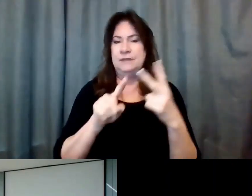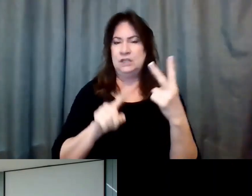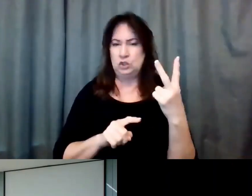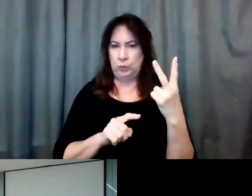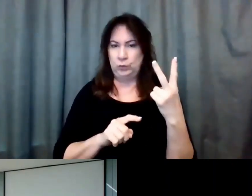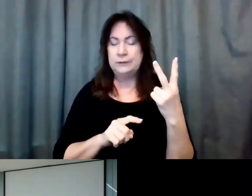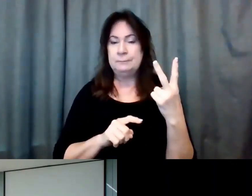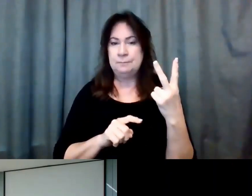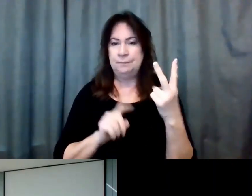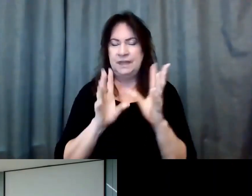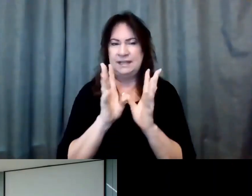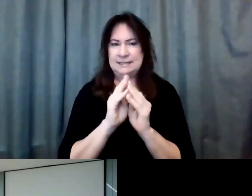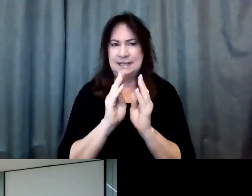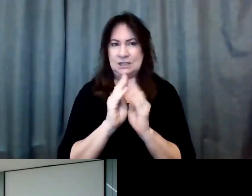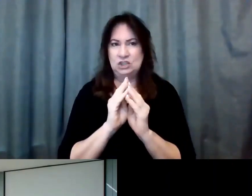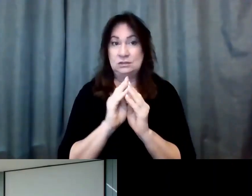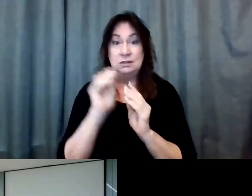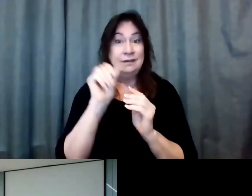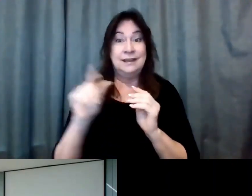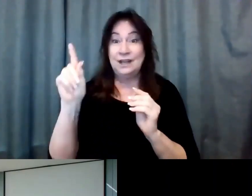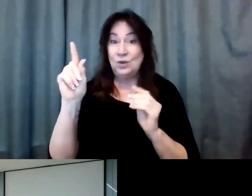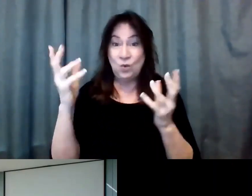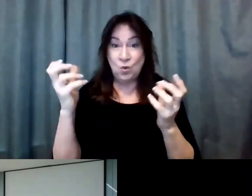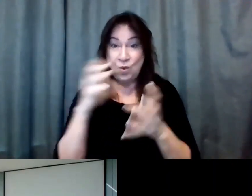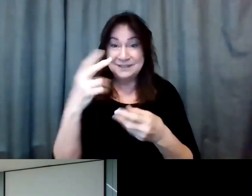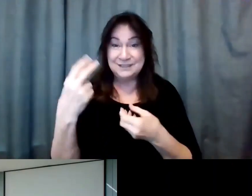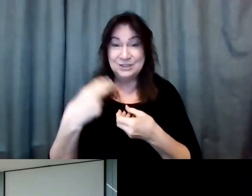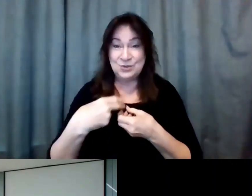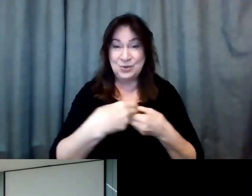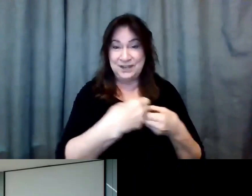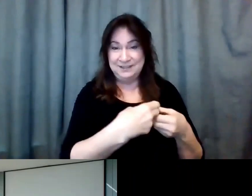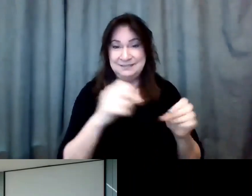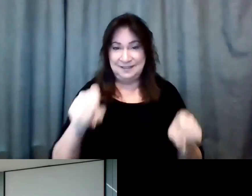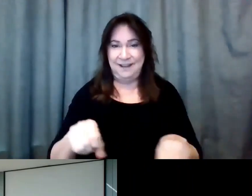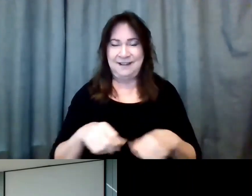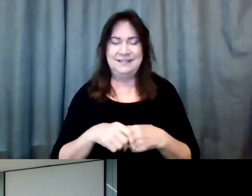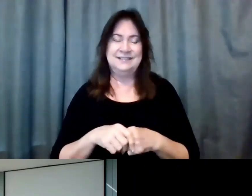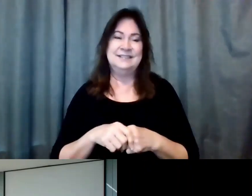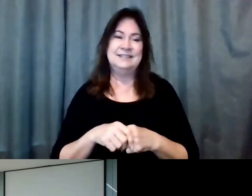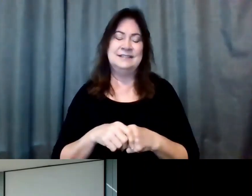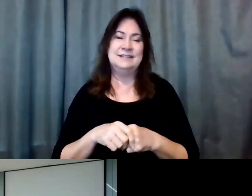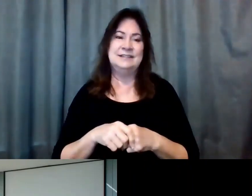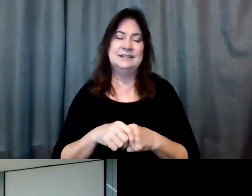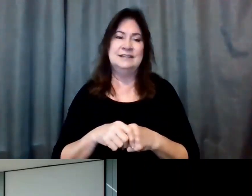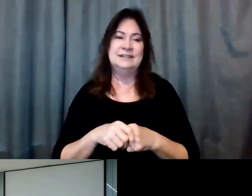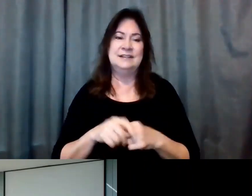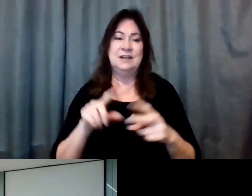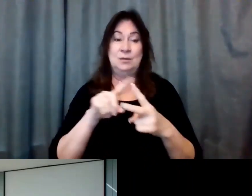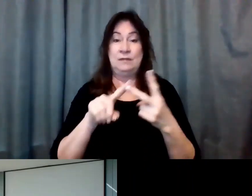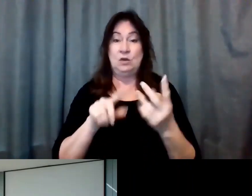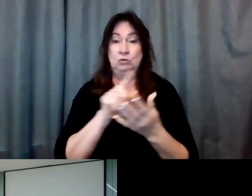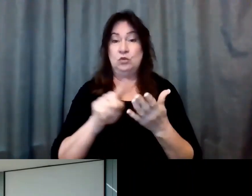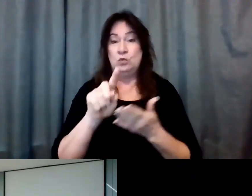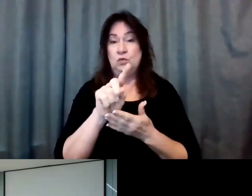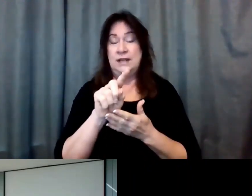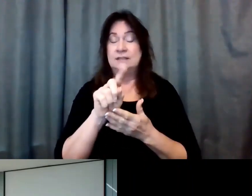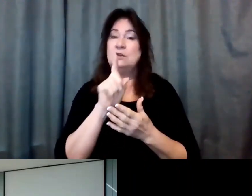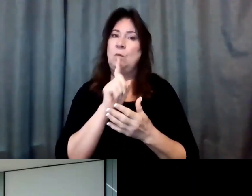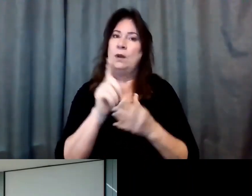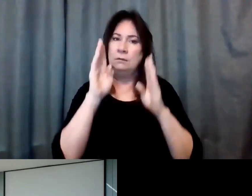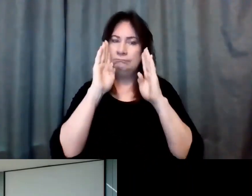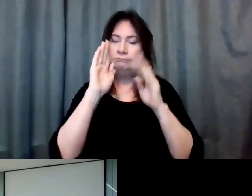sessions for anyone who wishes to join. But those are will be oriented for